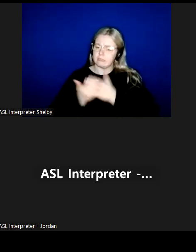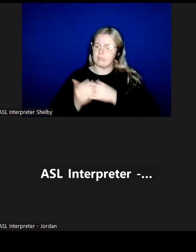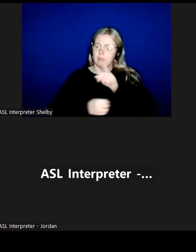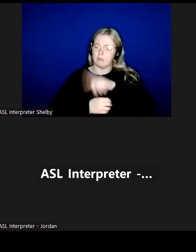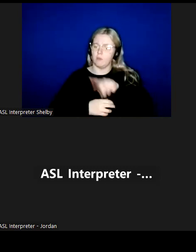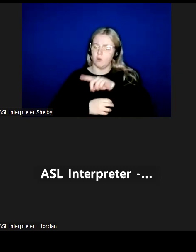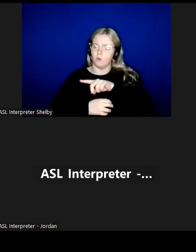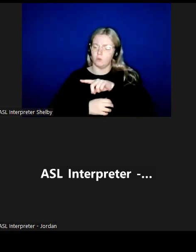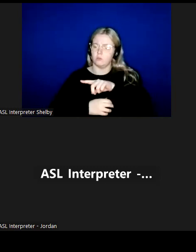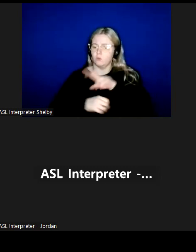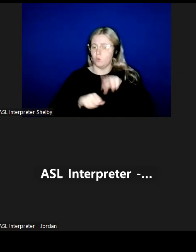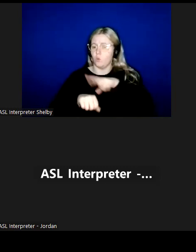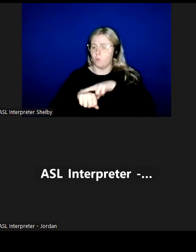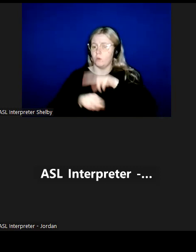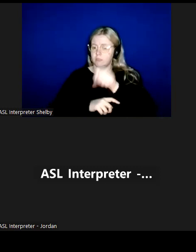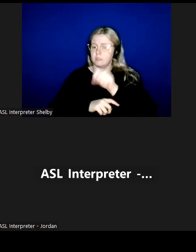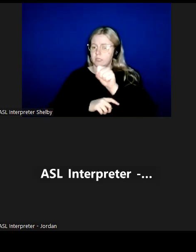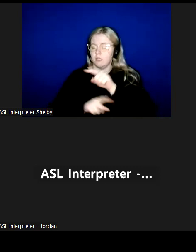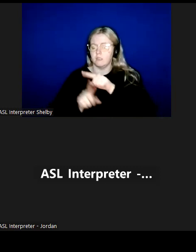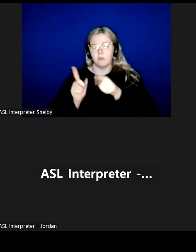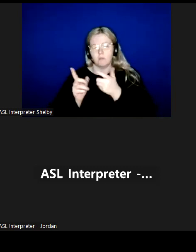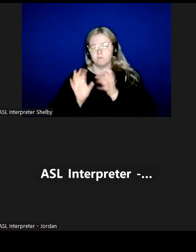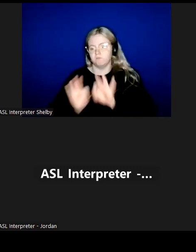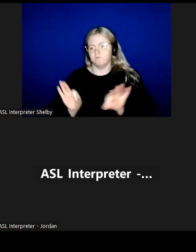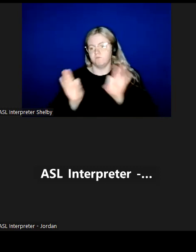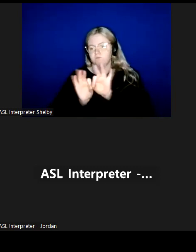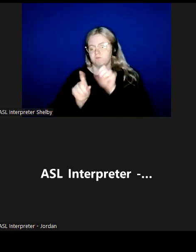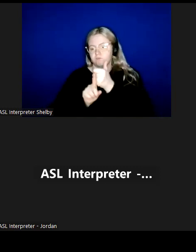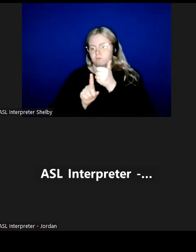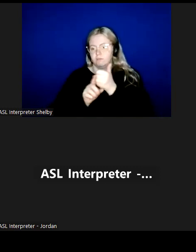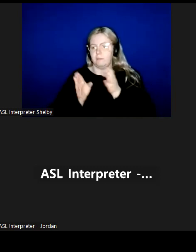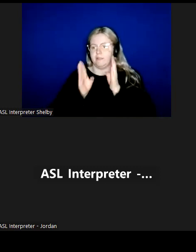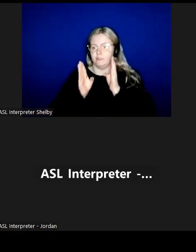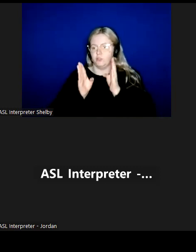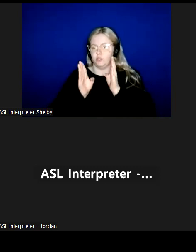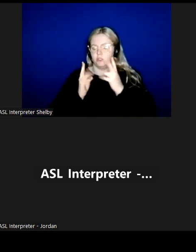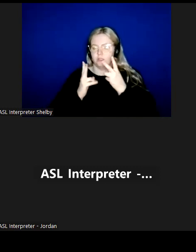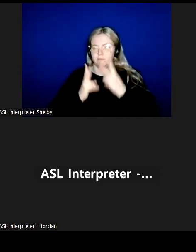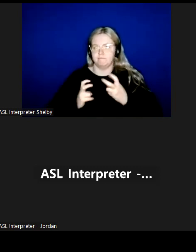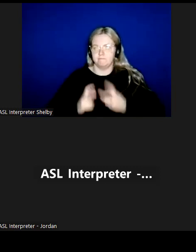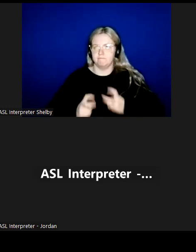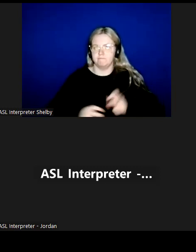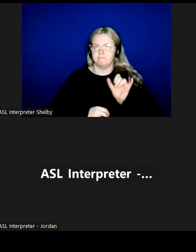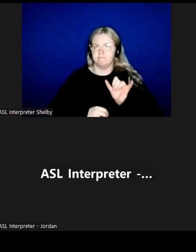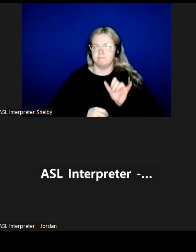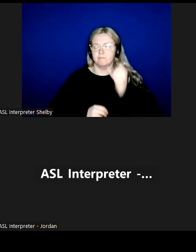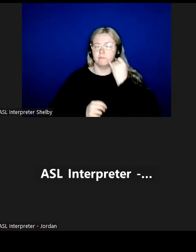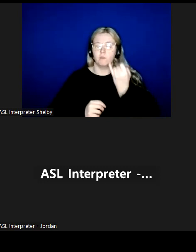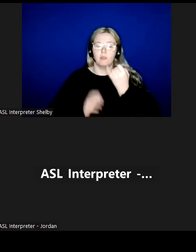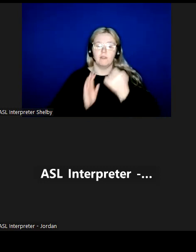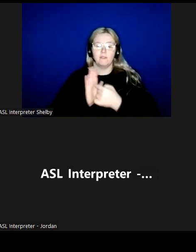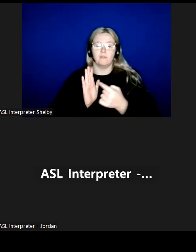and are normal, it's really important to pay attention to those things. And so when we go through such a